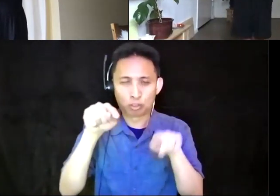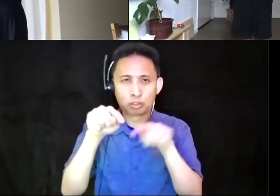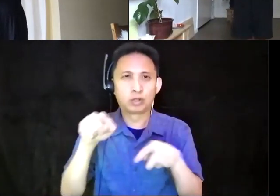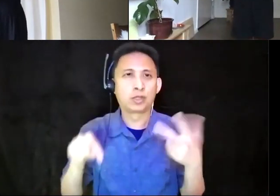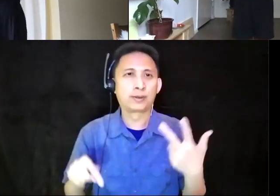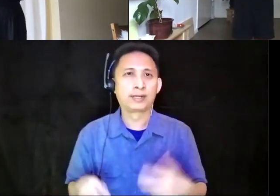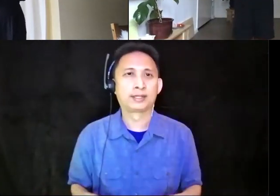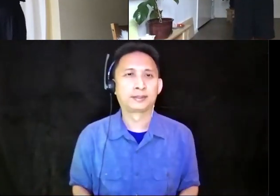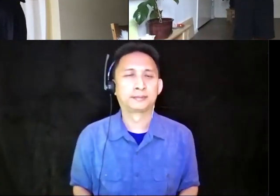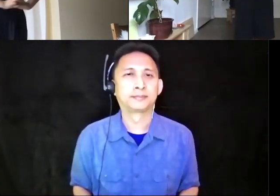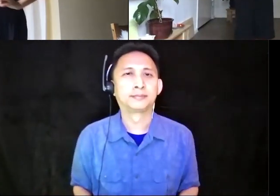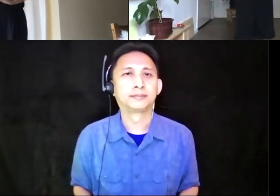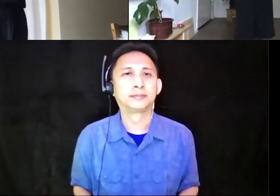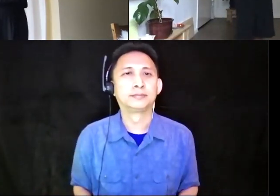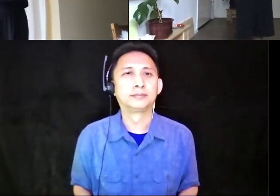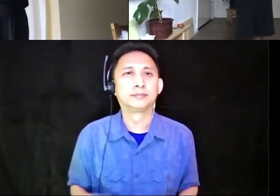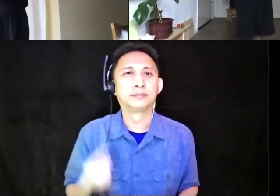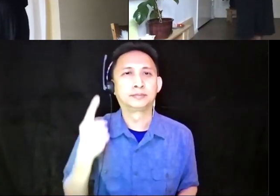1,